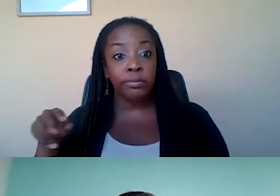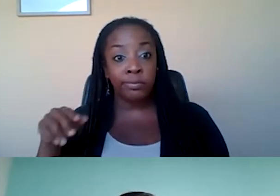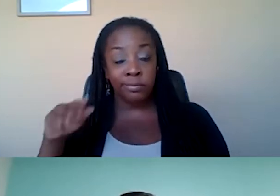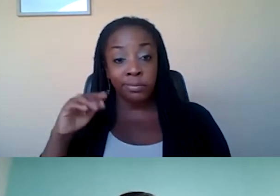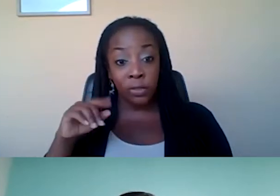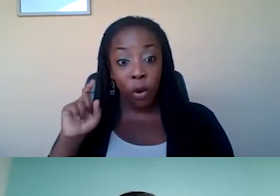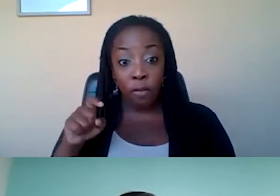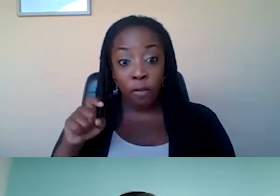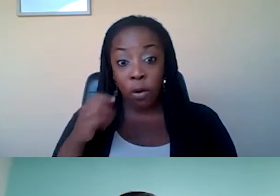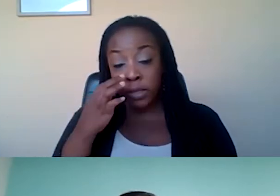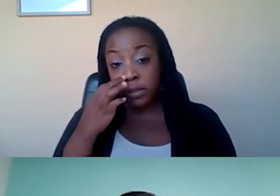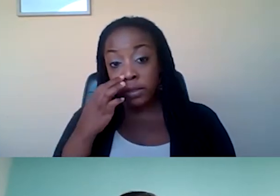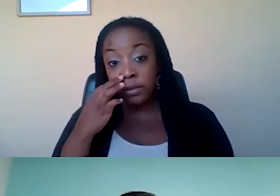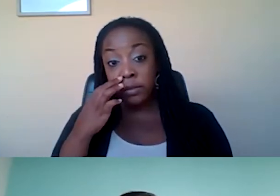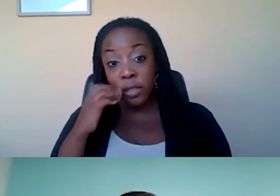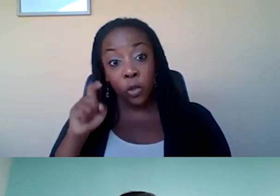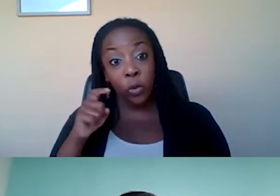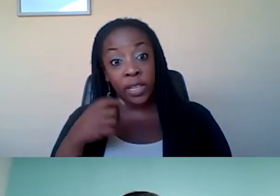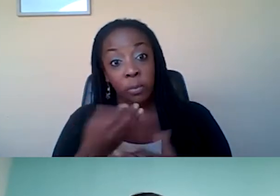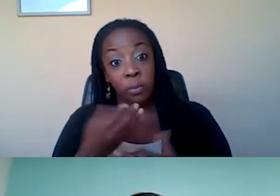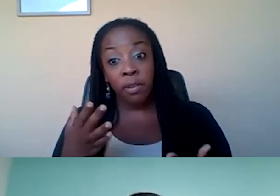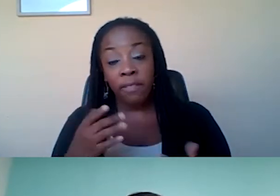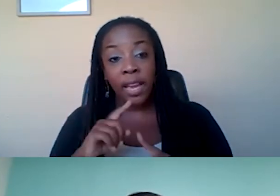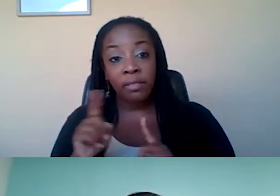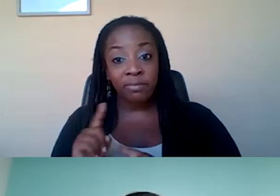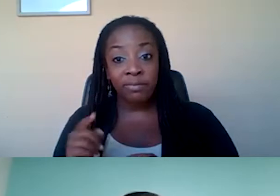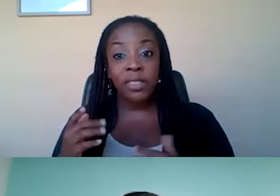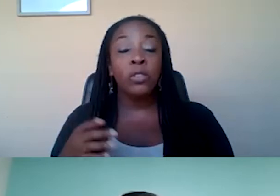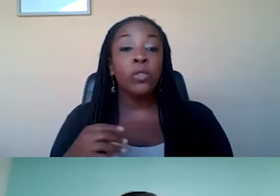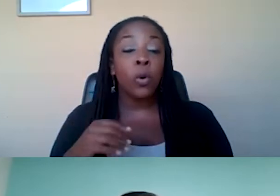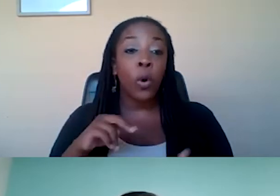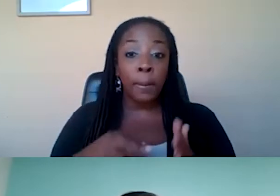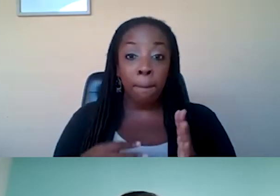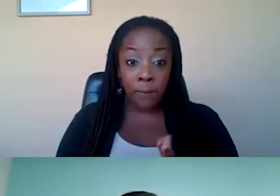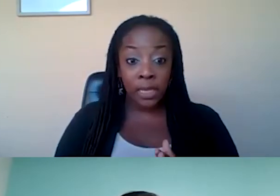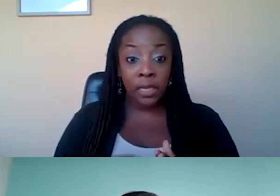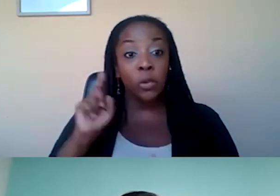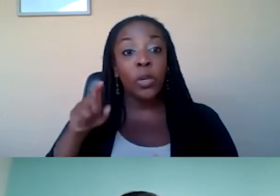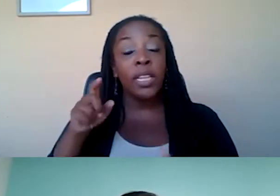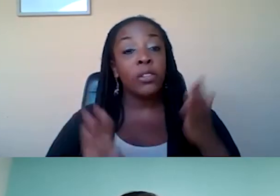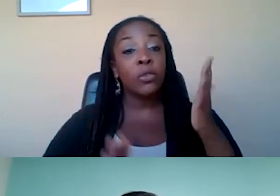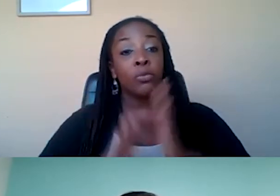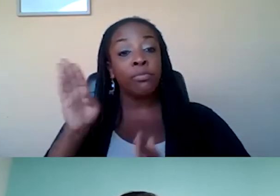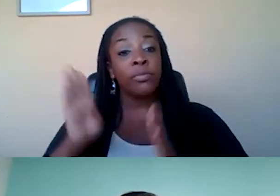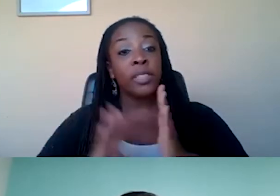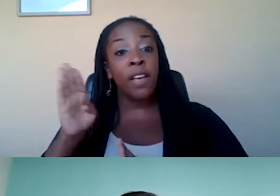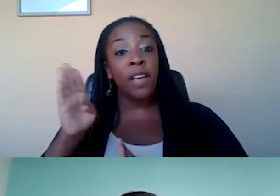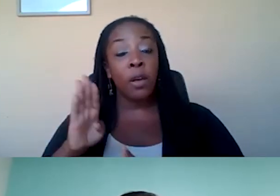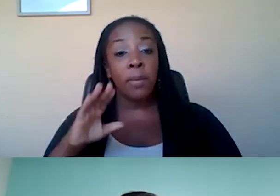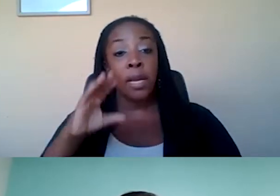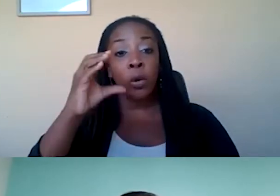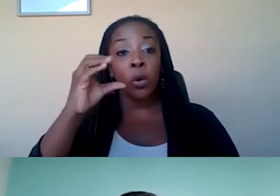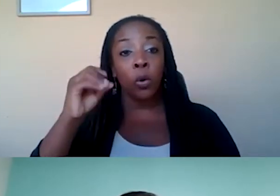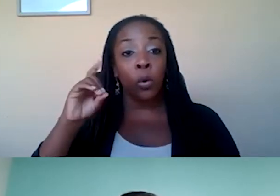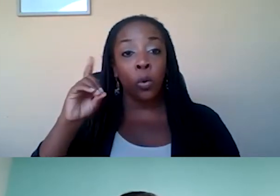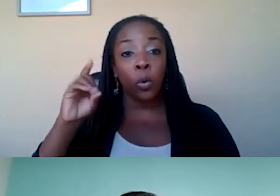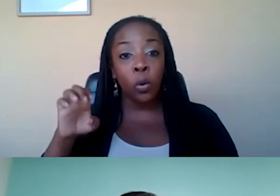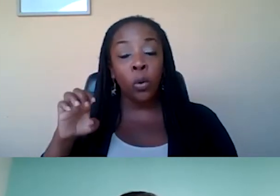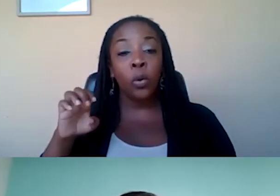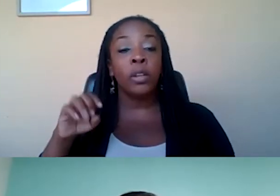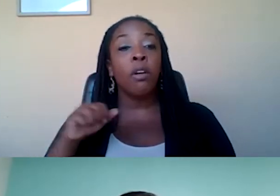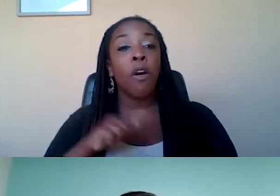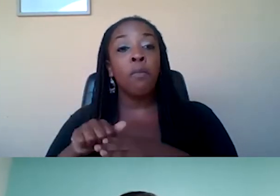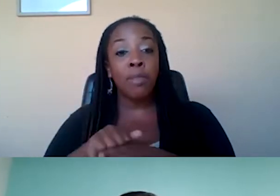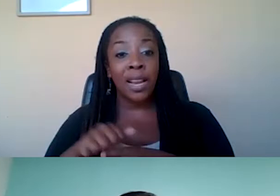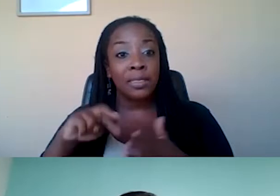example, the developments of codes of practice that will provide the guidelines on the different rights that